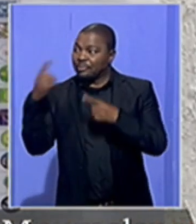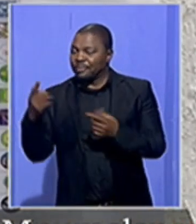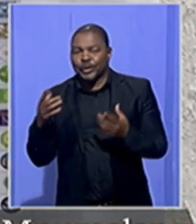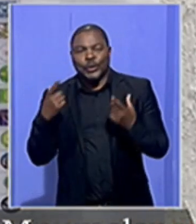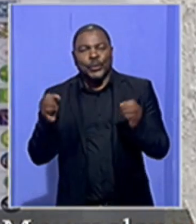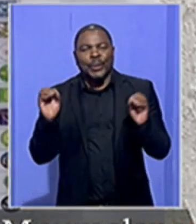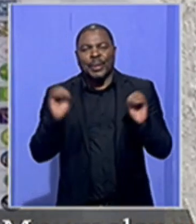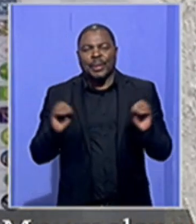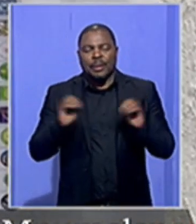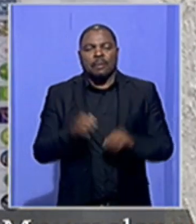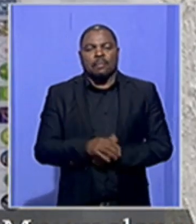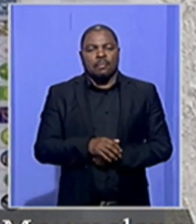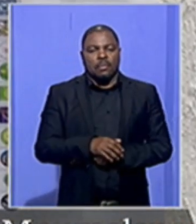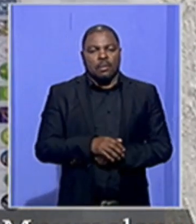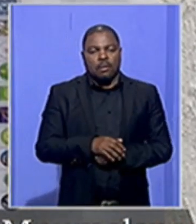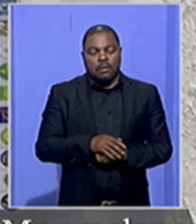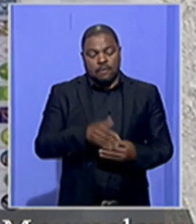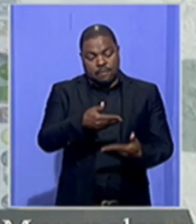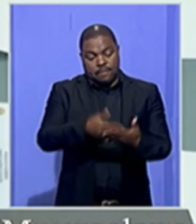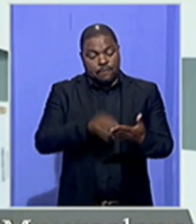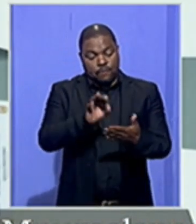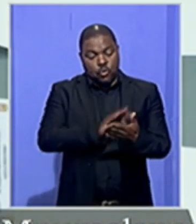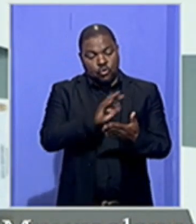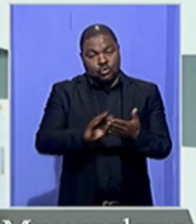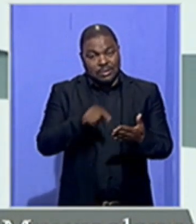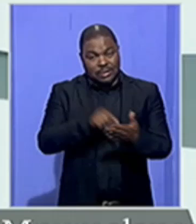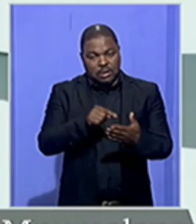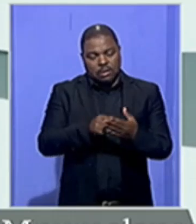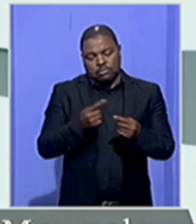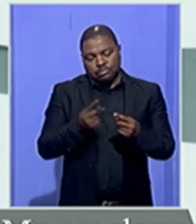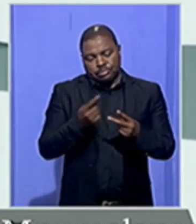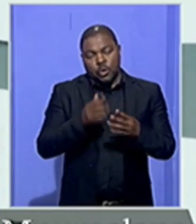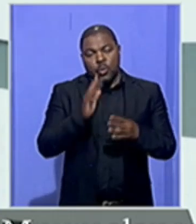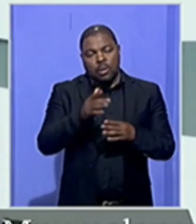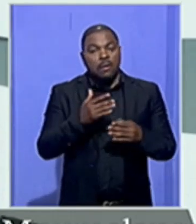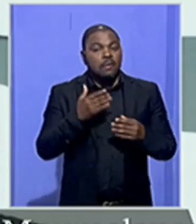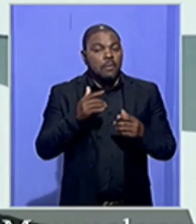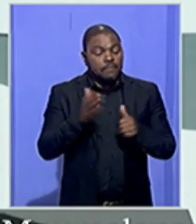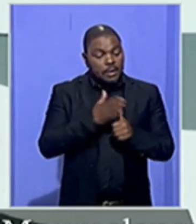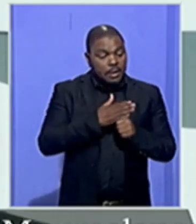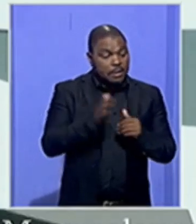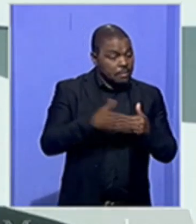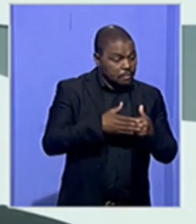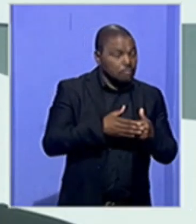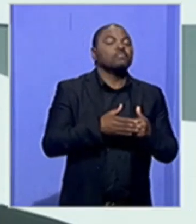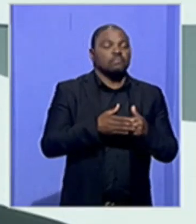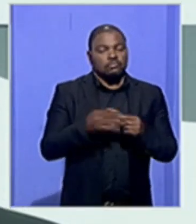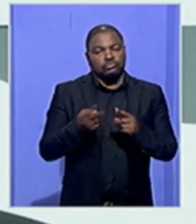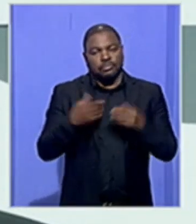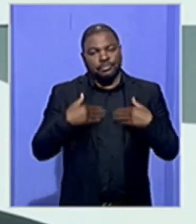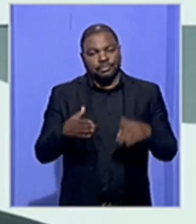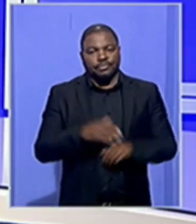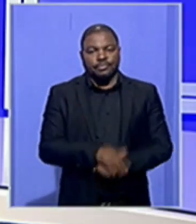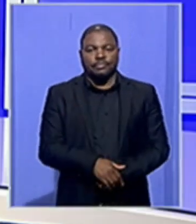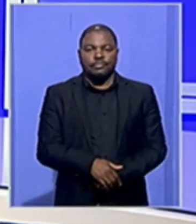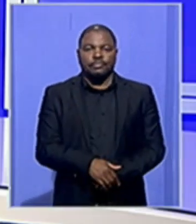Go badiwa ga di vote go solofetse go simolola morago fela ga gore diteišene tsa go vouta di tswalwe.